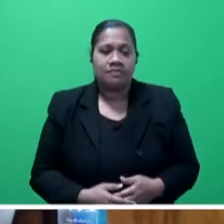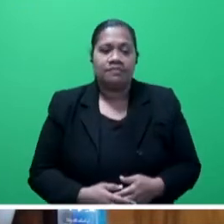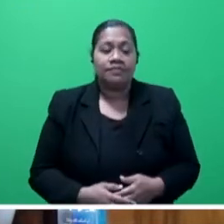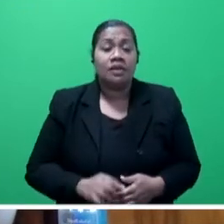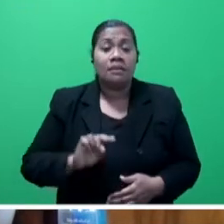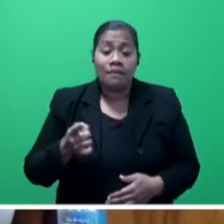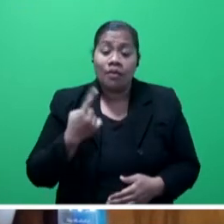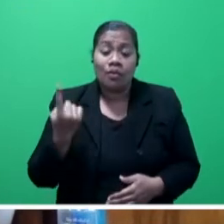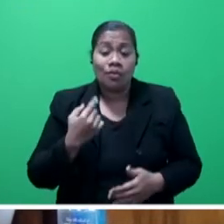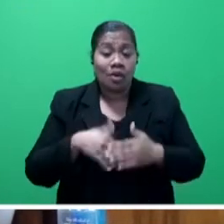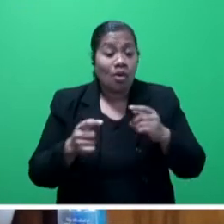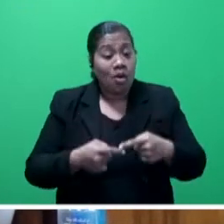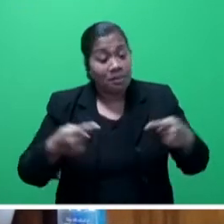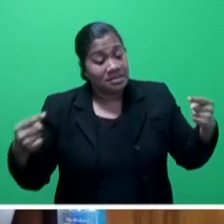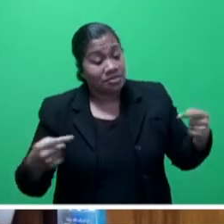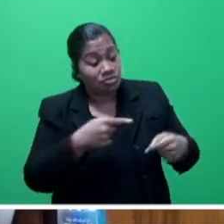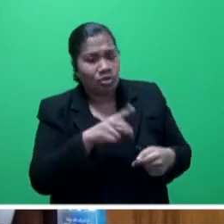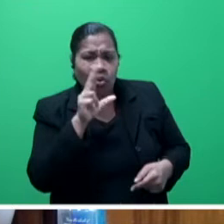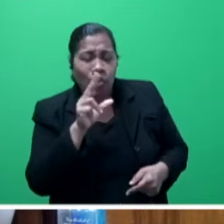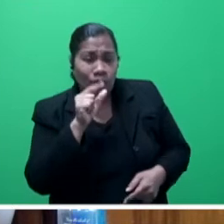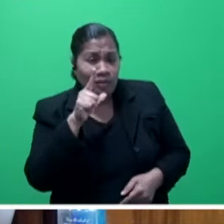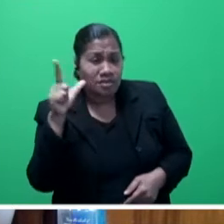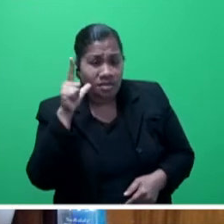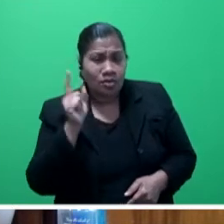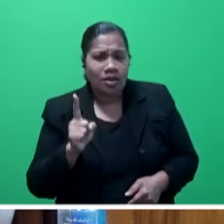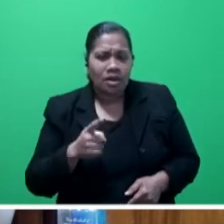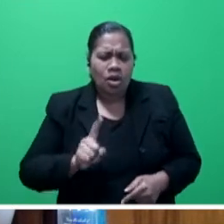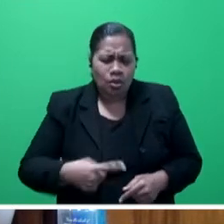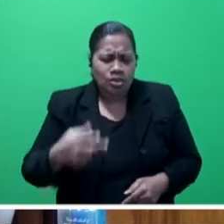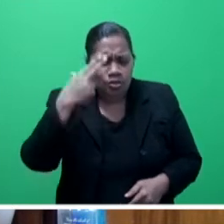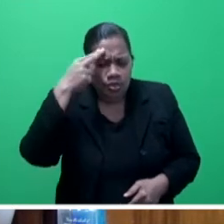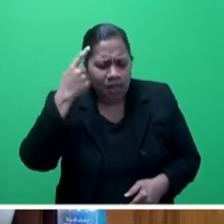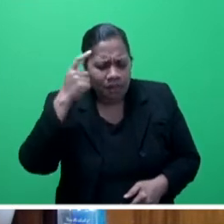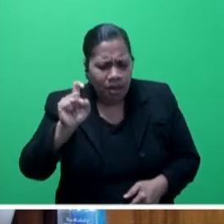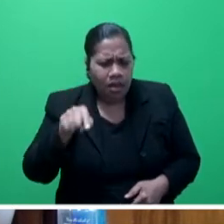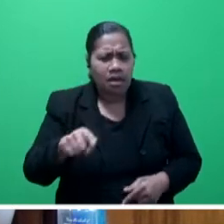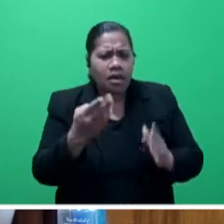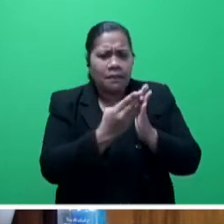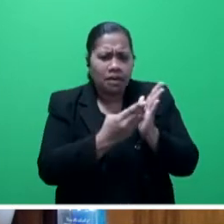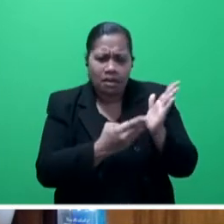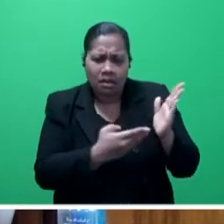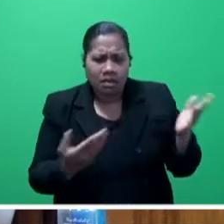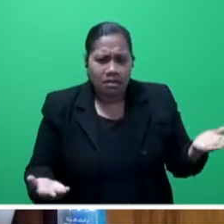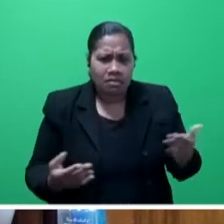on the opposition bench who spoke yesterday continue to name-call this budget without any merit. They